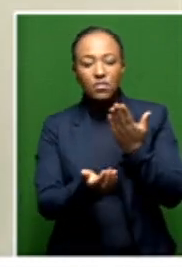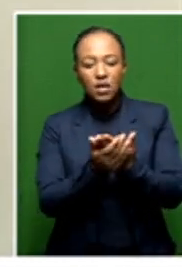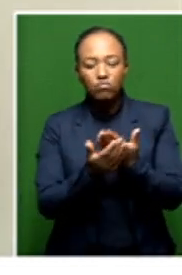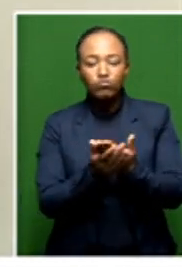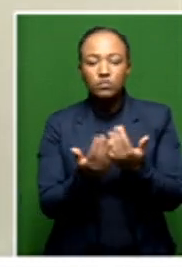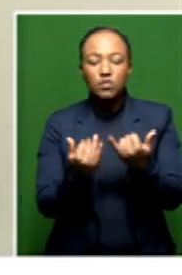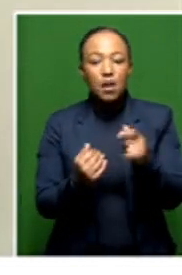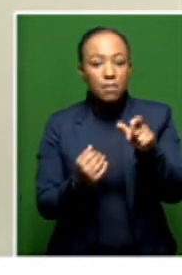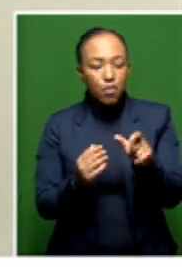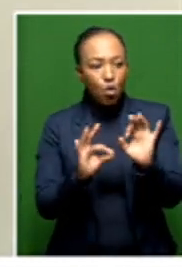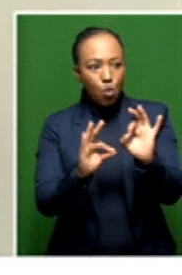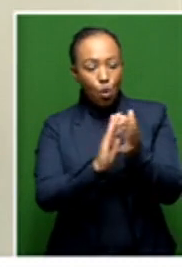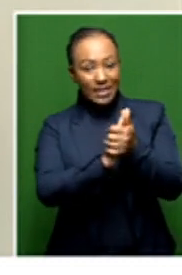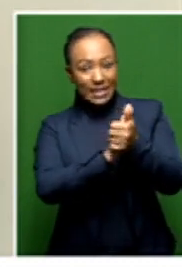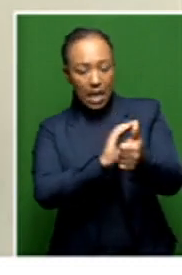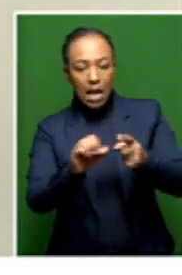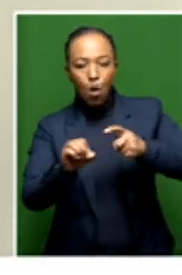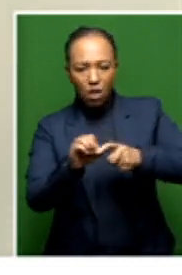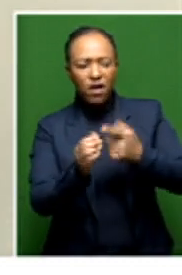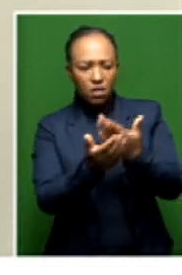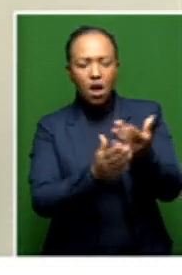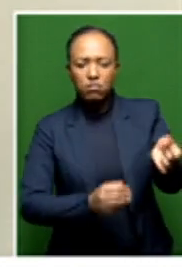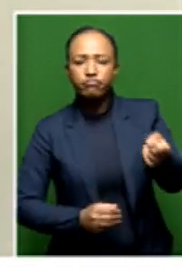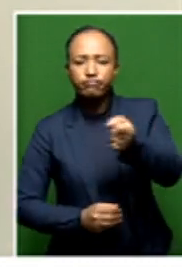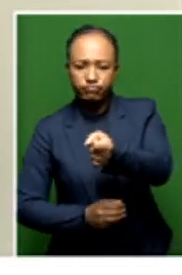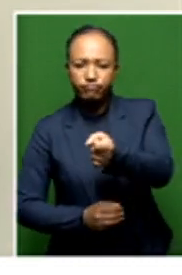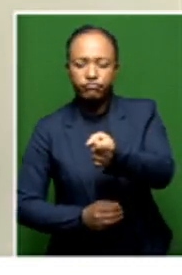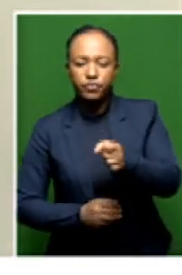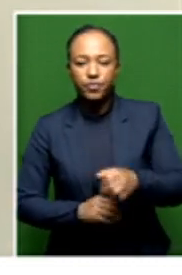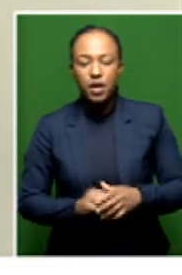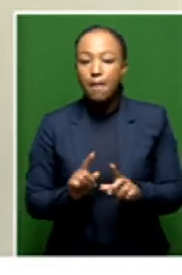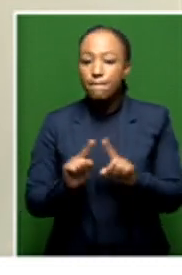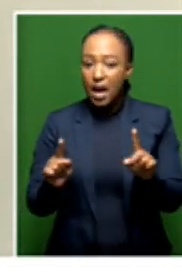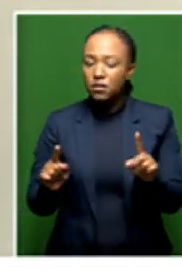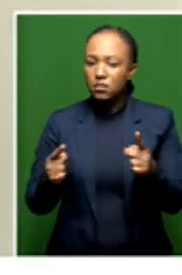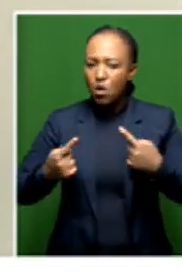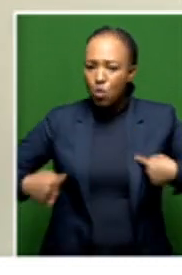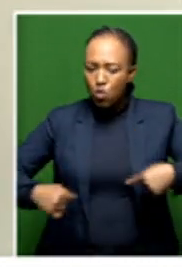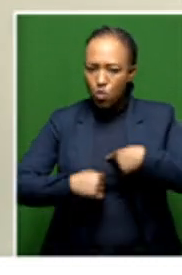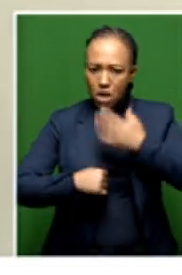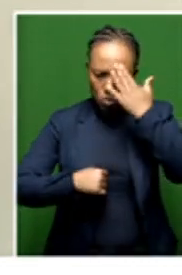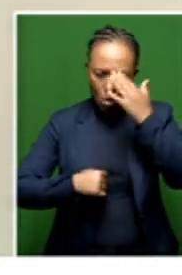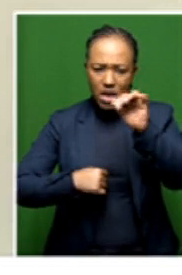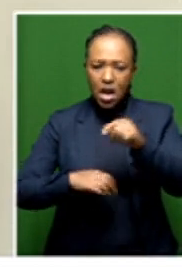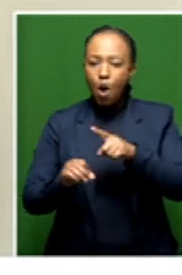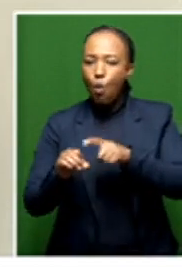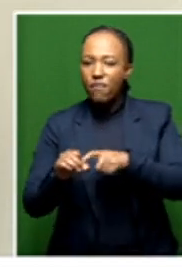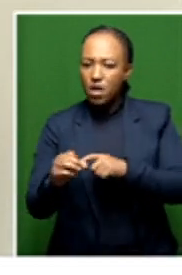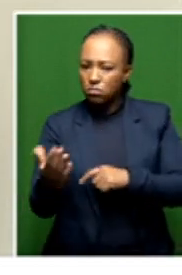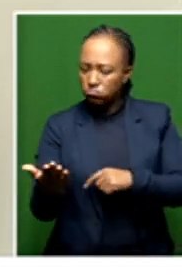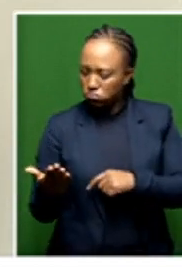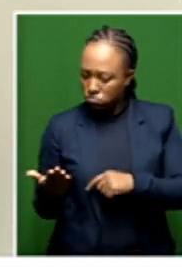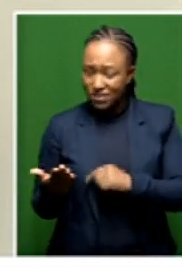cadres must be deployed in the state. But we know that some, we look at the qualifications, they are